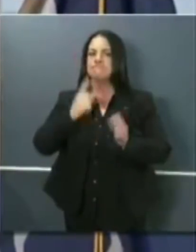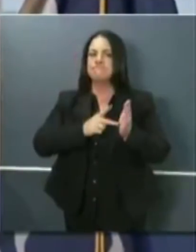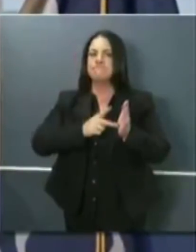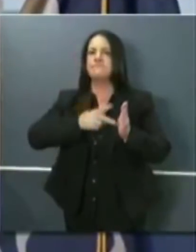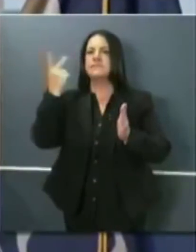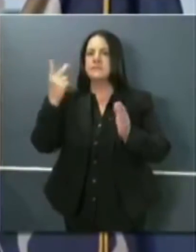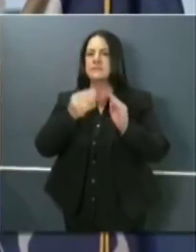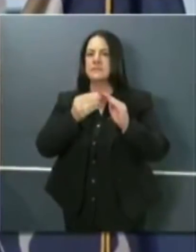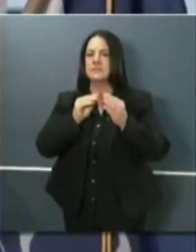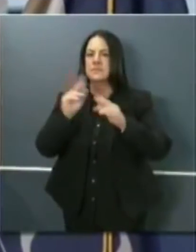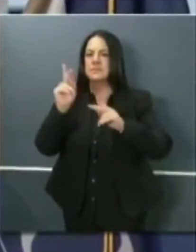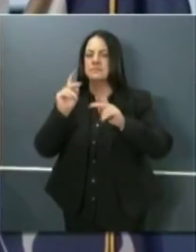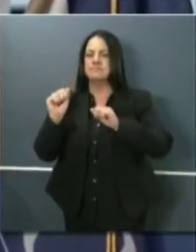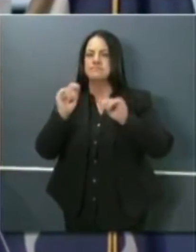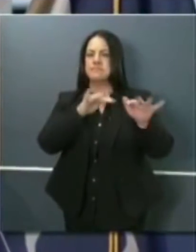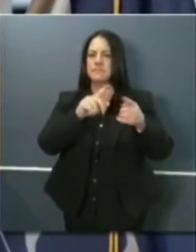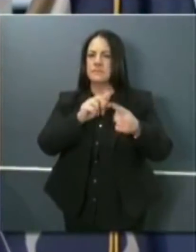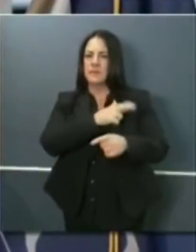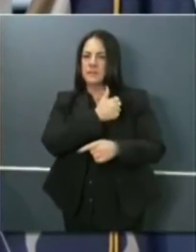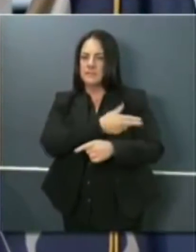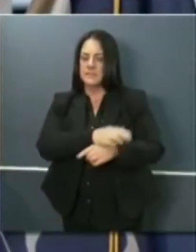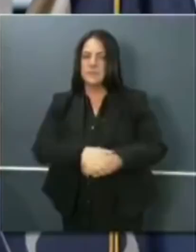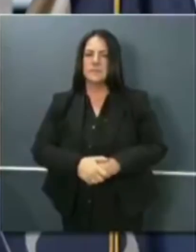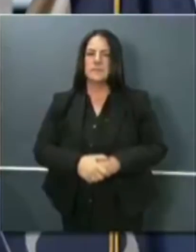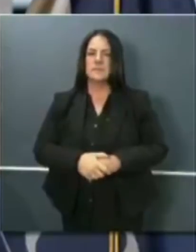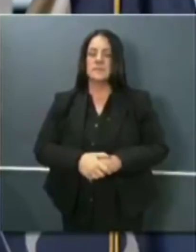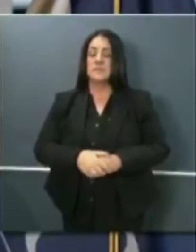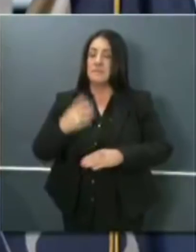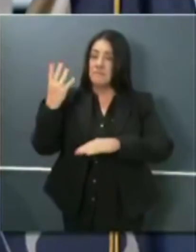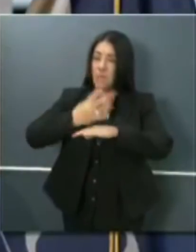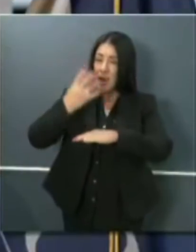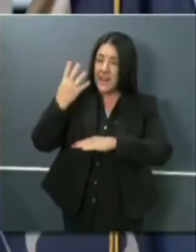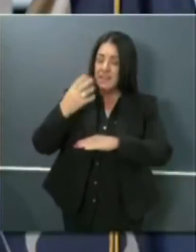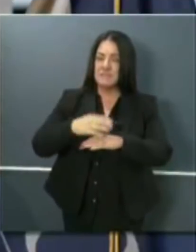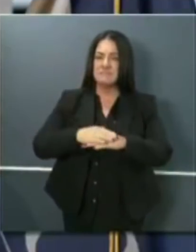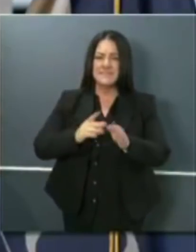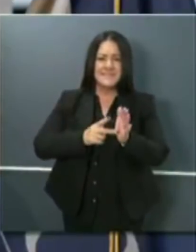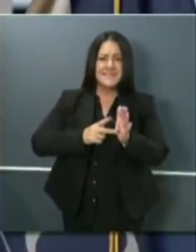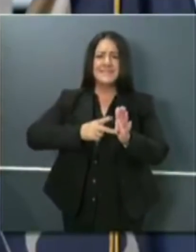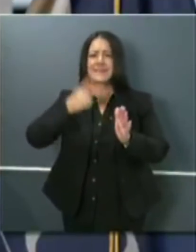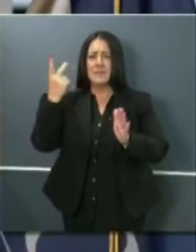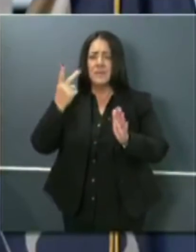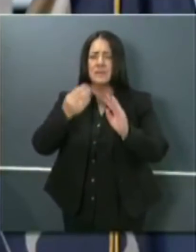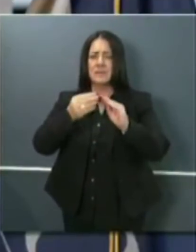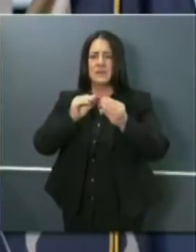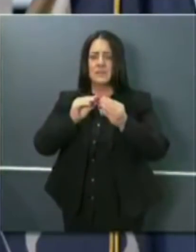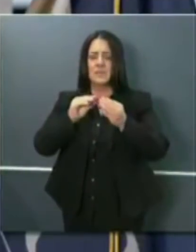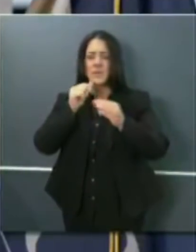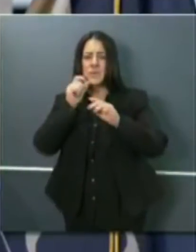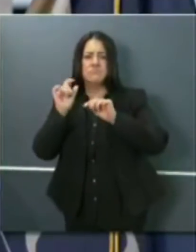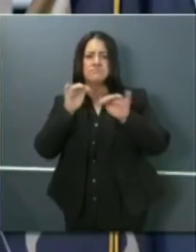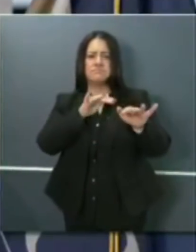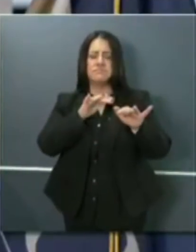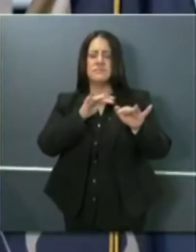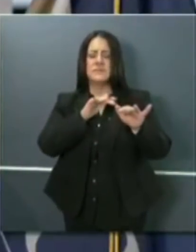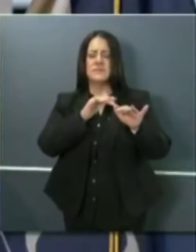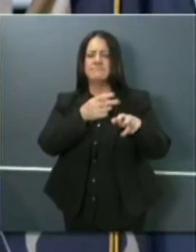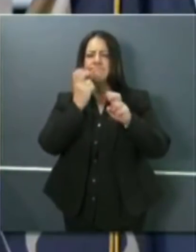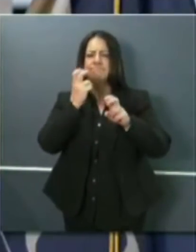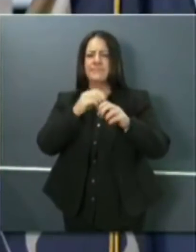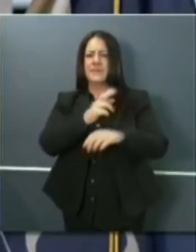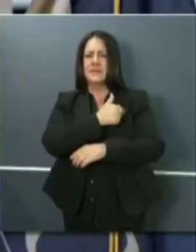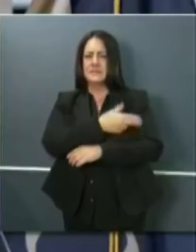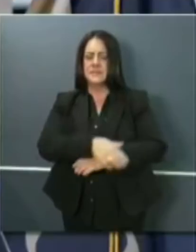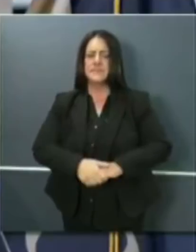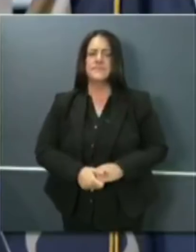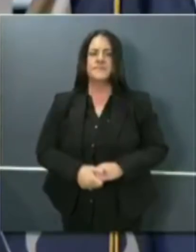related to COVID-19. In the last 4 days, double the population that's been hospitalized. We've also seen